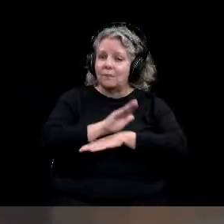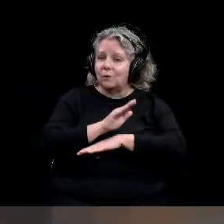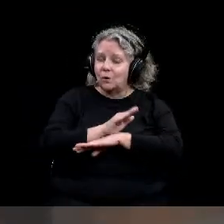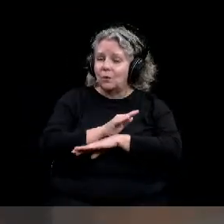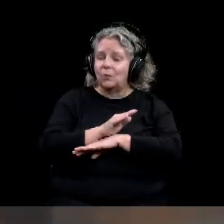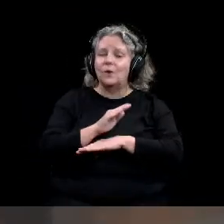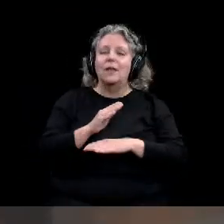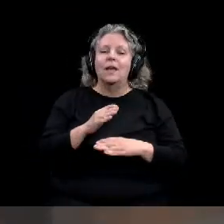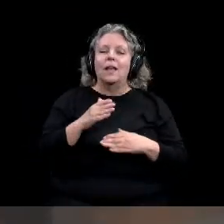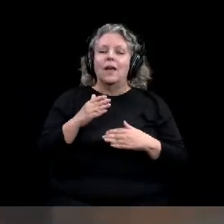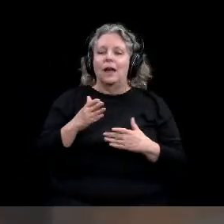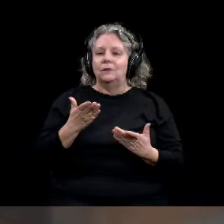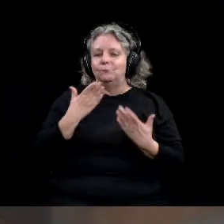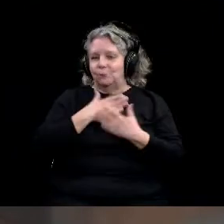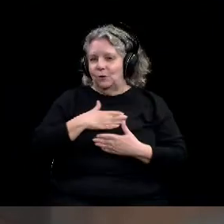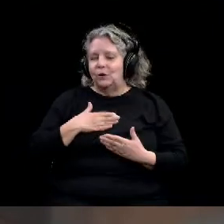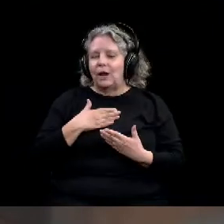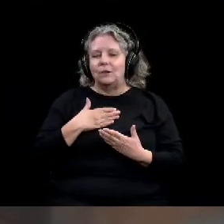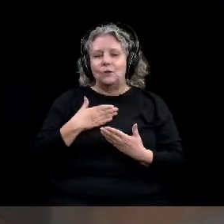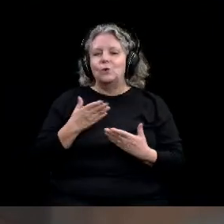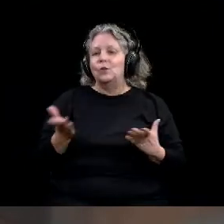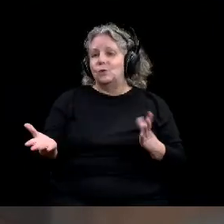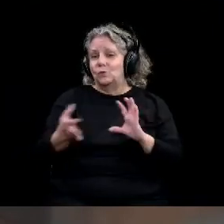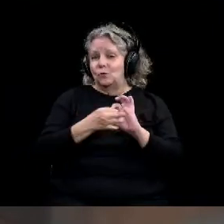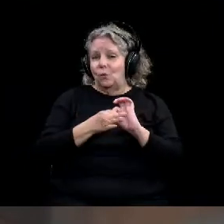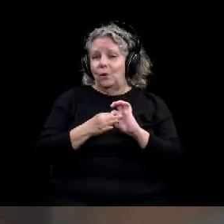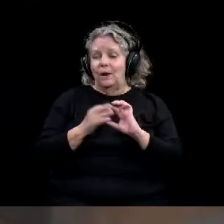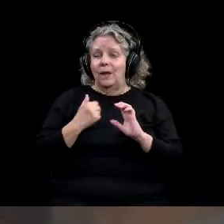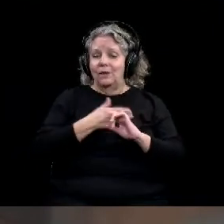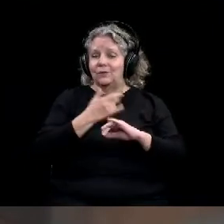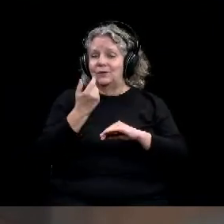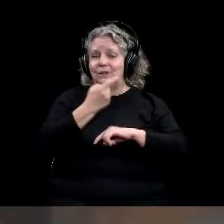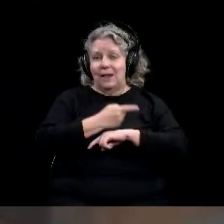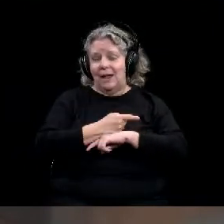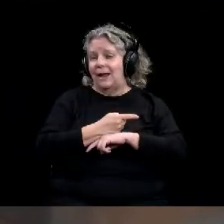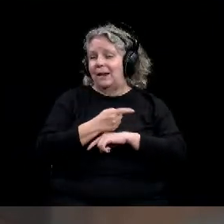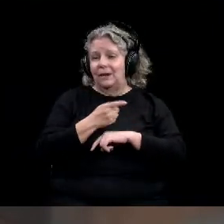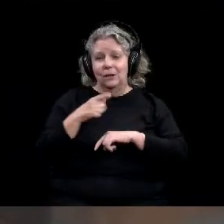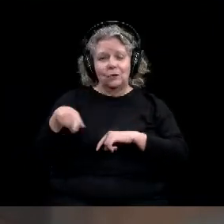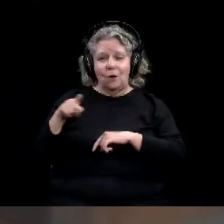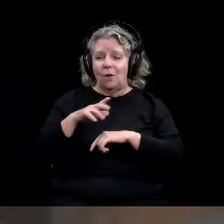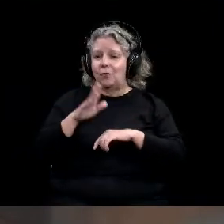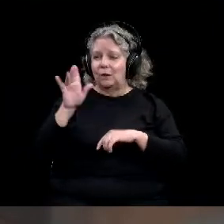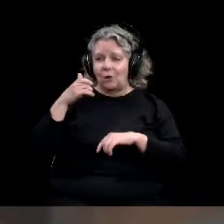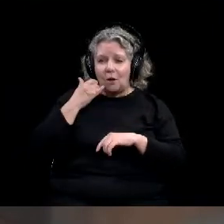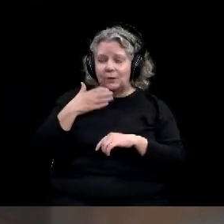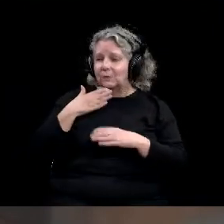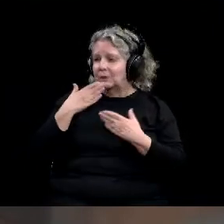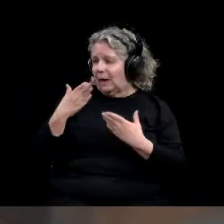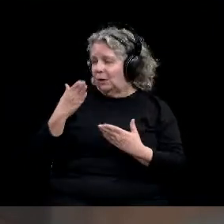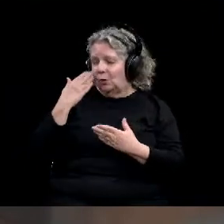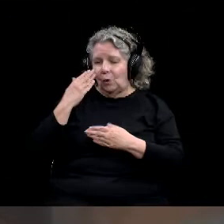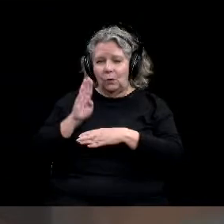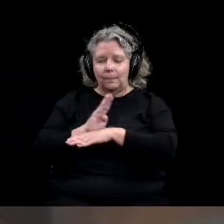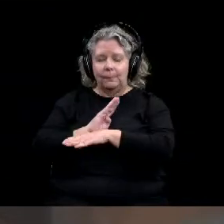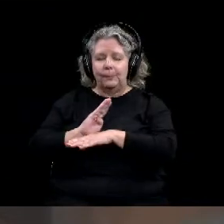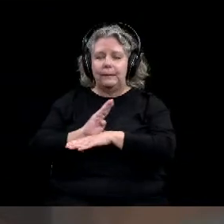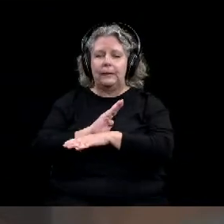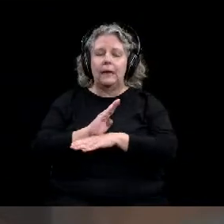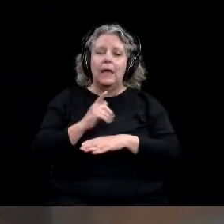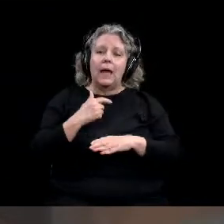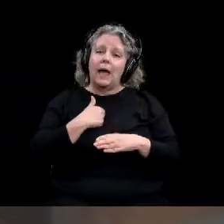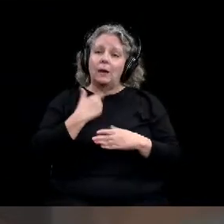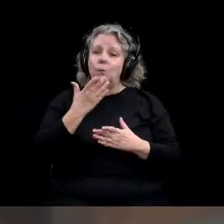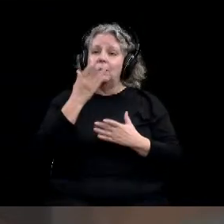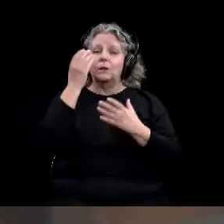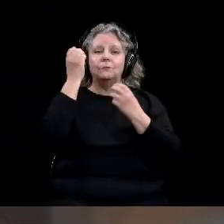you are so busy. I'll give update on the vaccinations here in a moment, but first I want to start by thanking